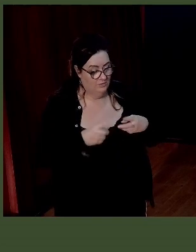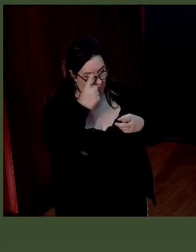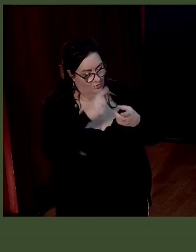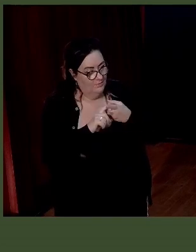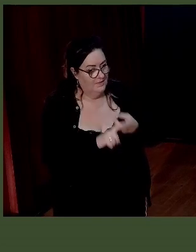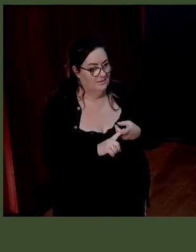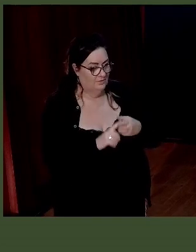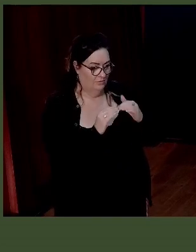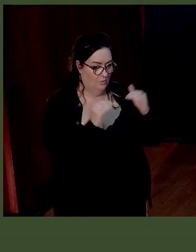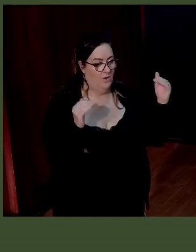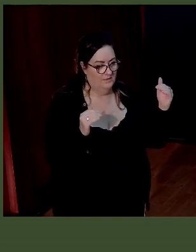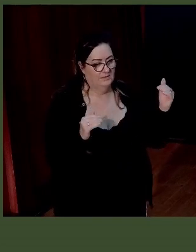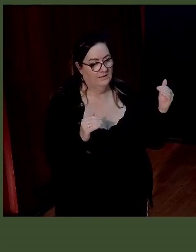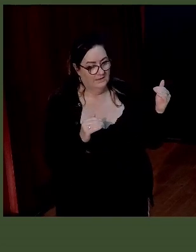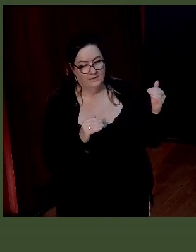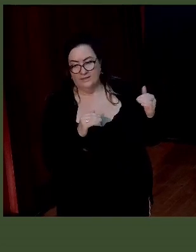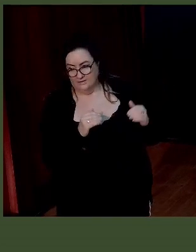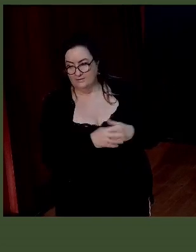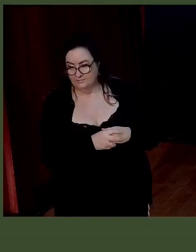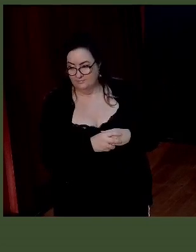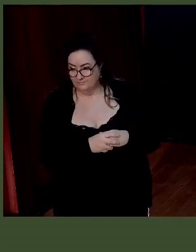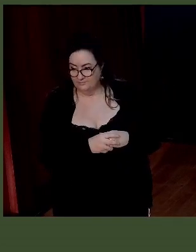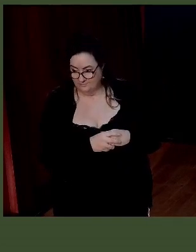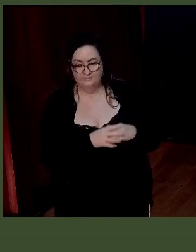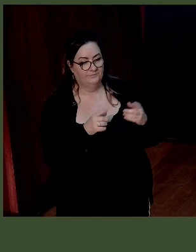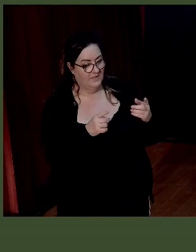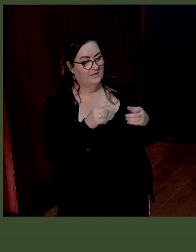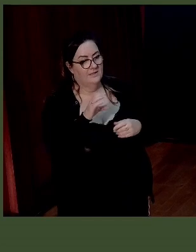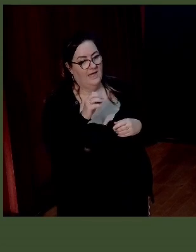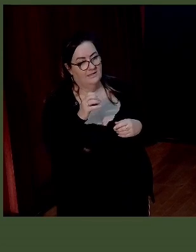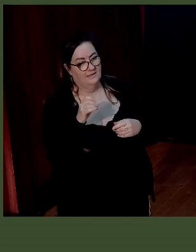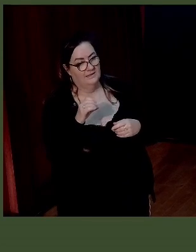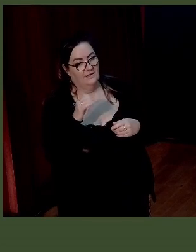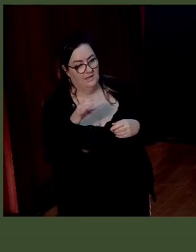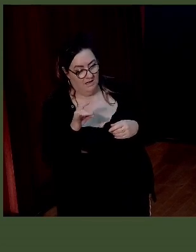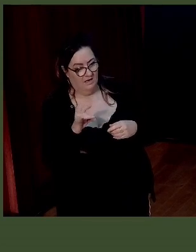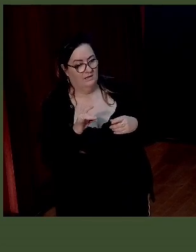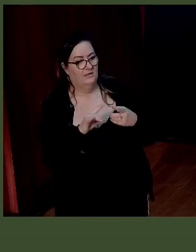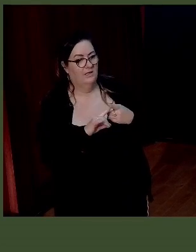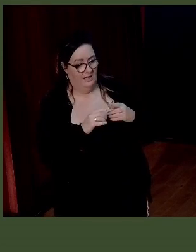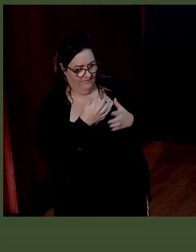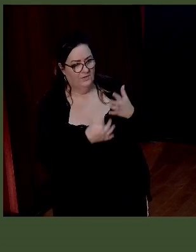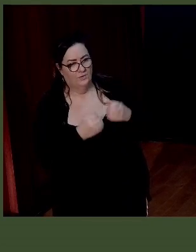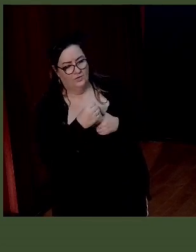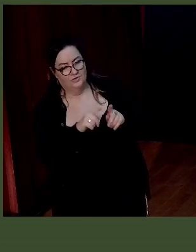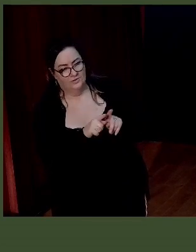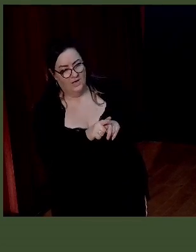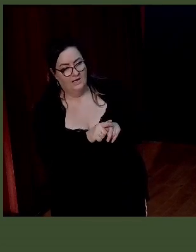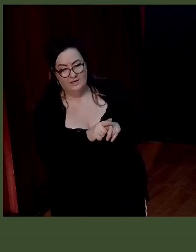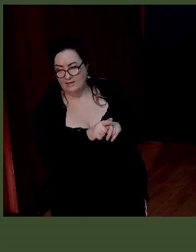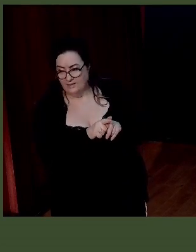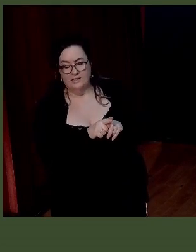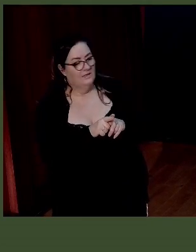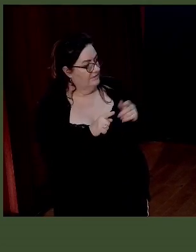themselves to the cause of equality. These were Senators Jenny Wise Power, Kathleen Clark, and Eileen Costello. And interestingly, Wise